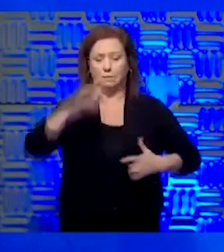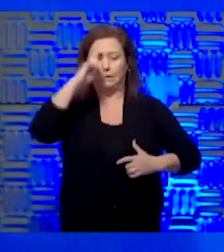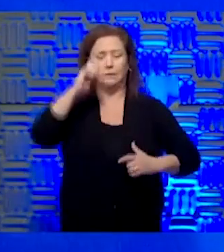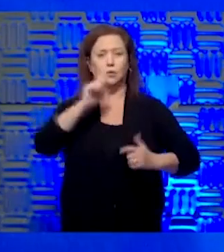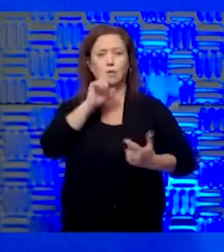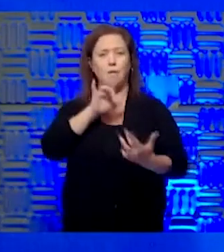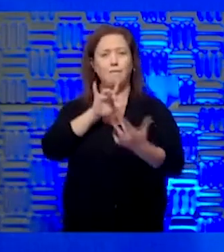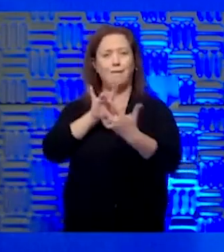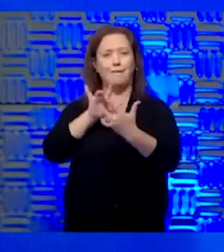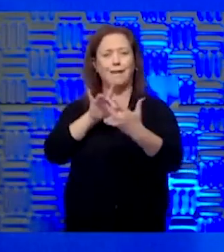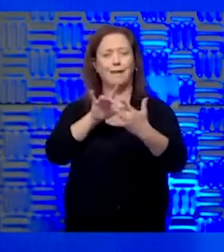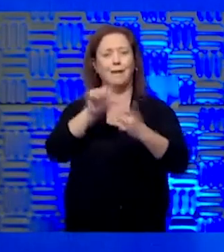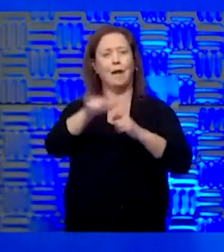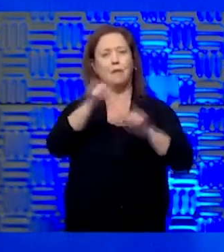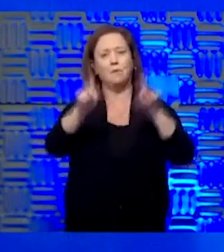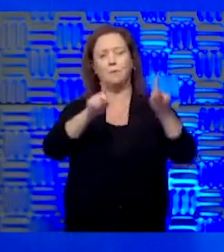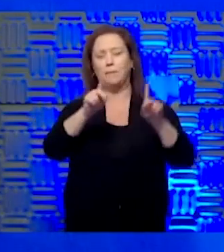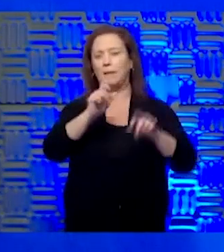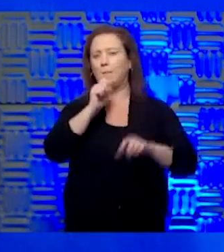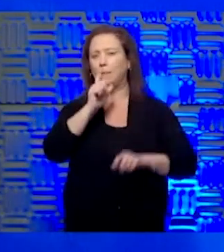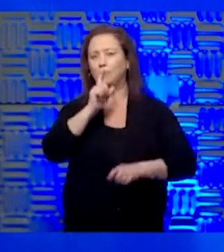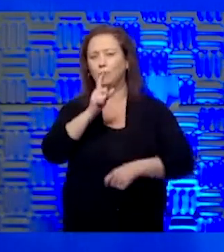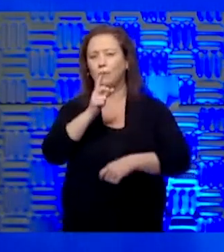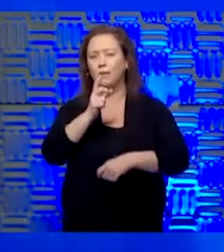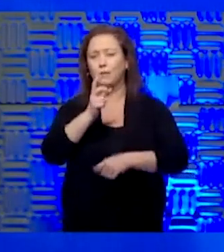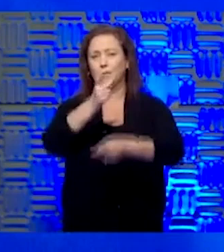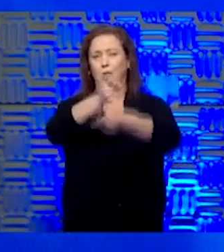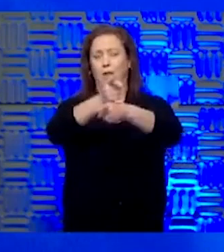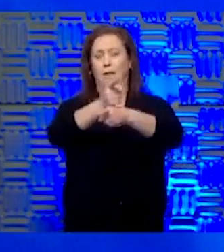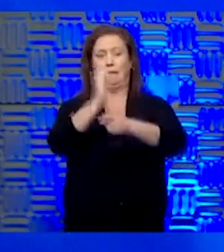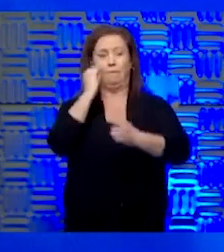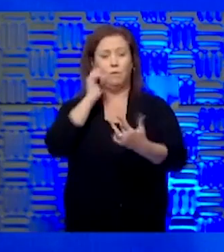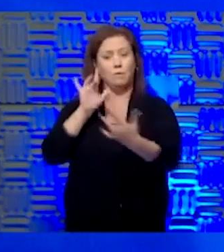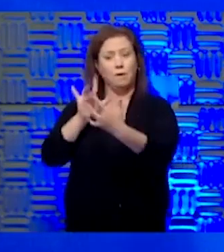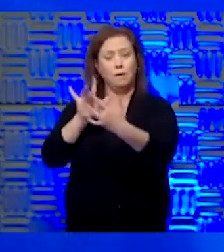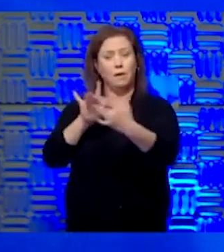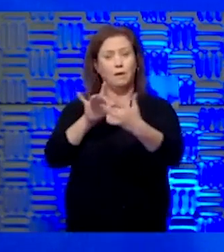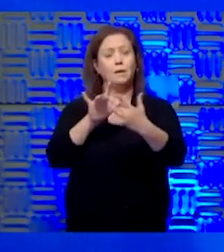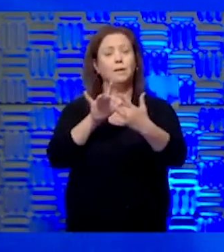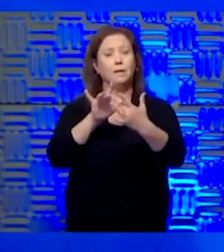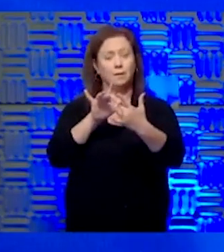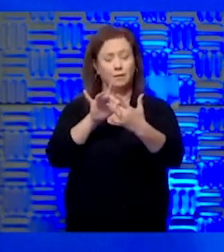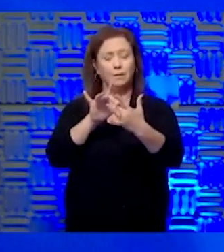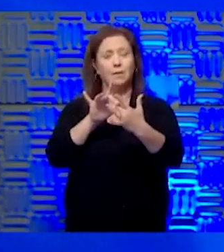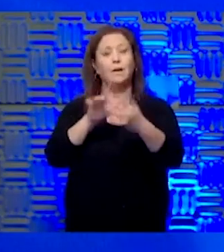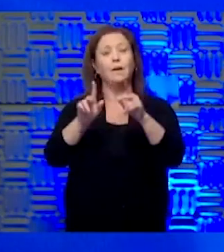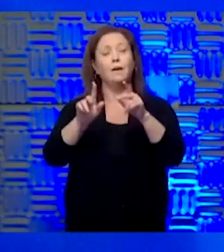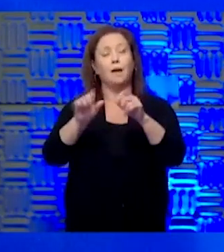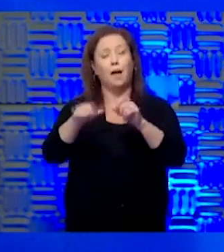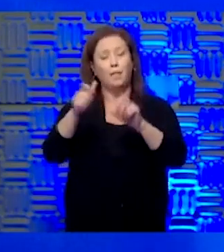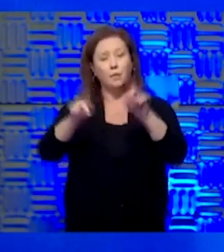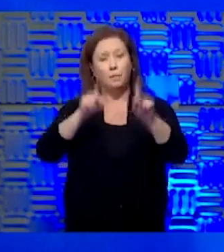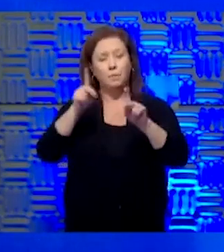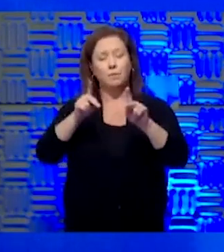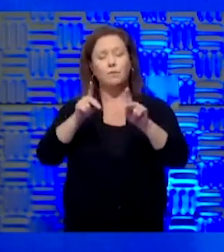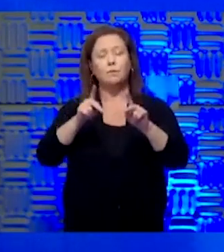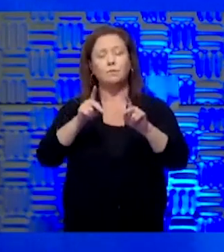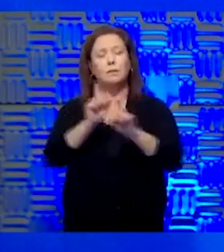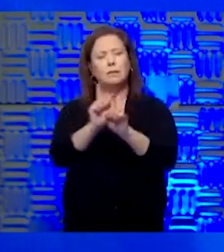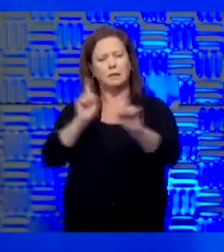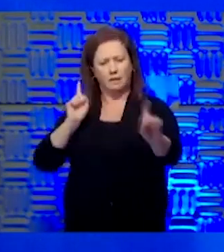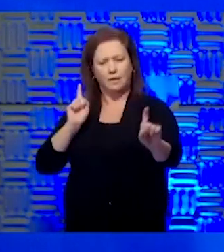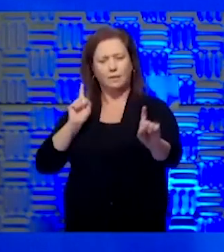others, I'm not sure that's right. When you do have contact with others, you try to maintain that 6 foot of distance and wear a mask if you